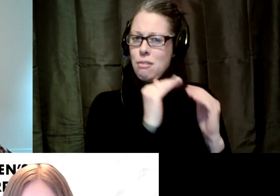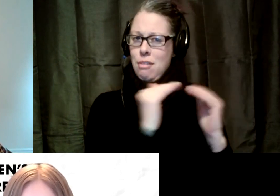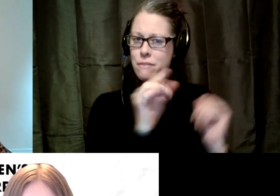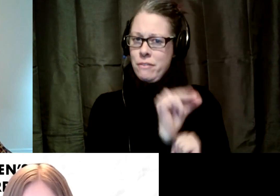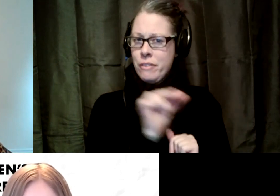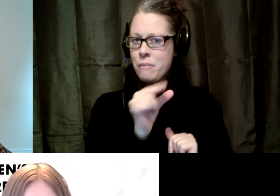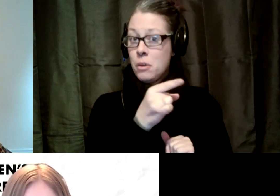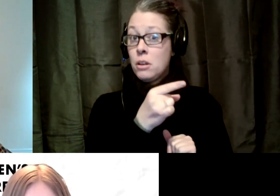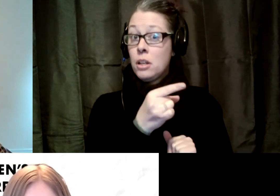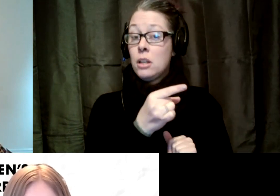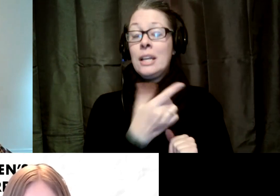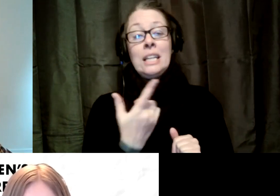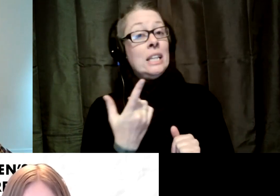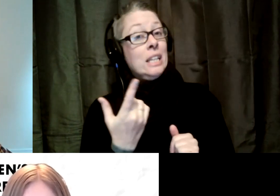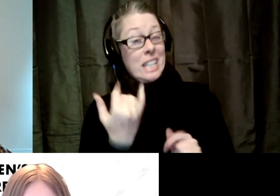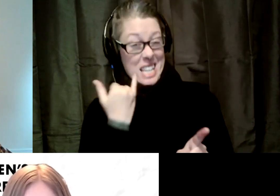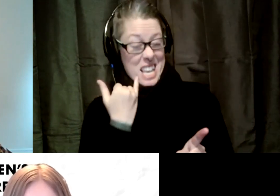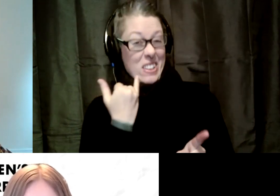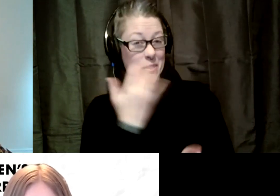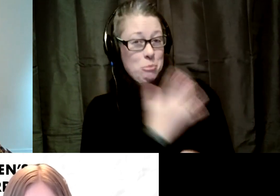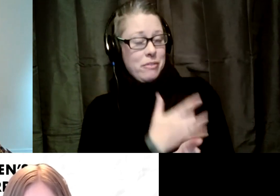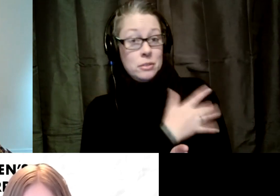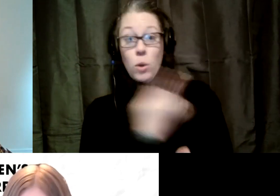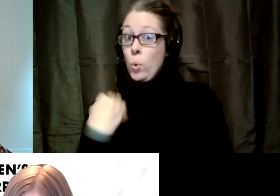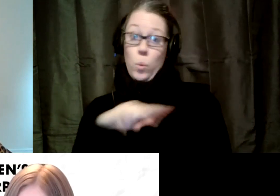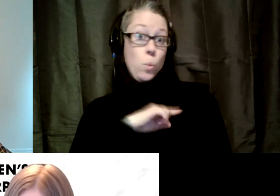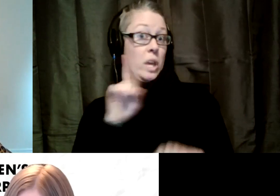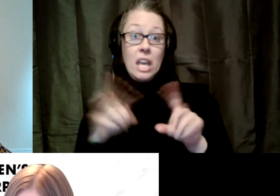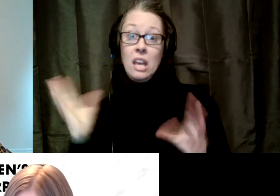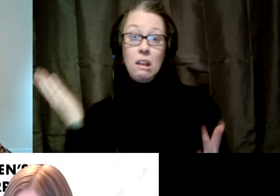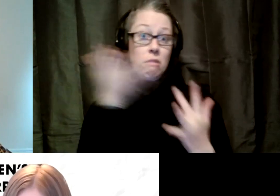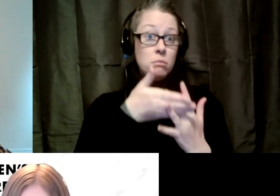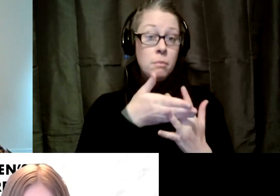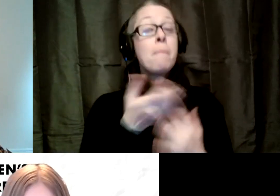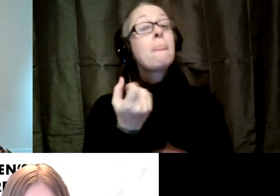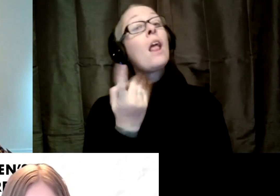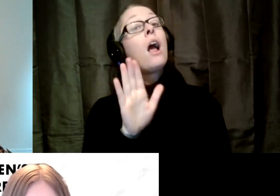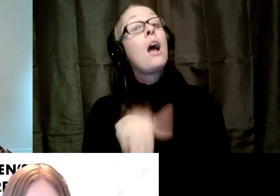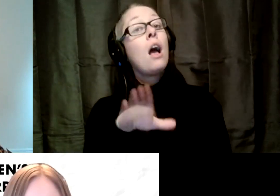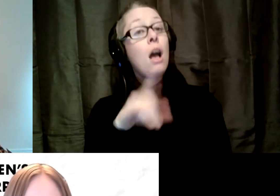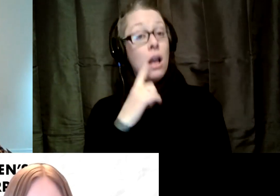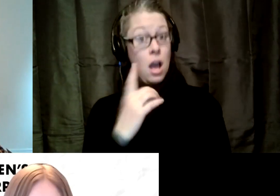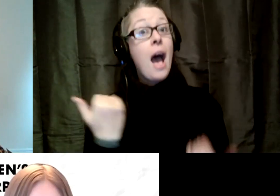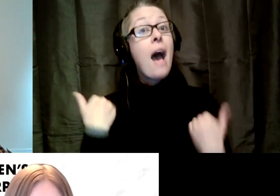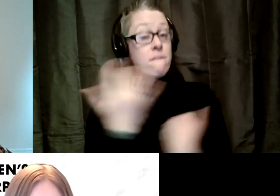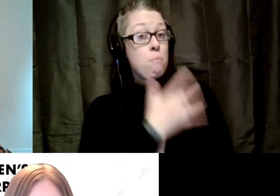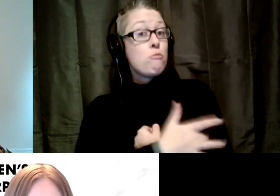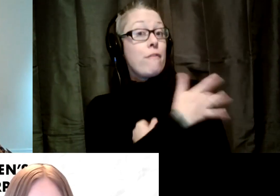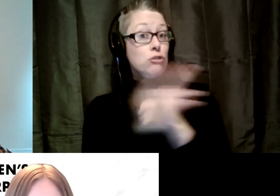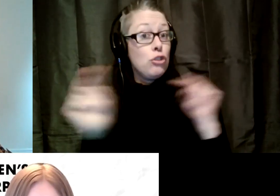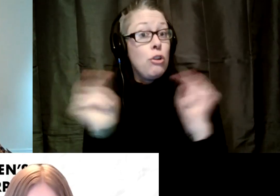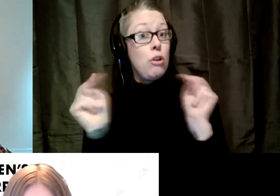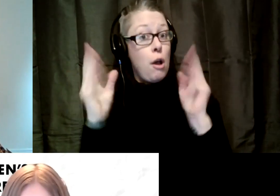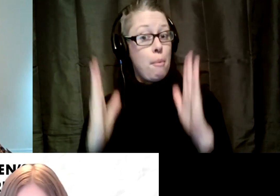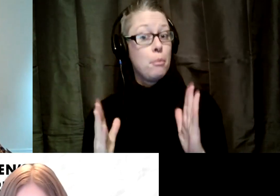about that, then unfortunately that's not something that we would be able to help you with. What I would recommend though is there is a provincial ombudsman. So if